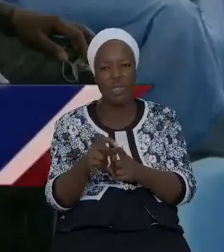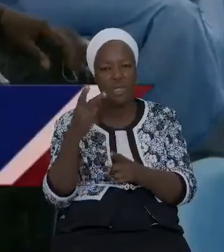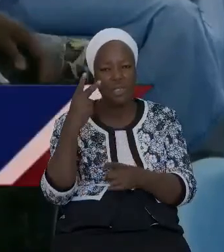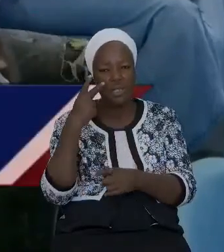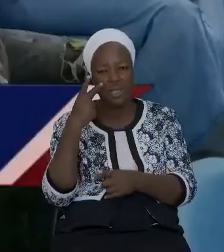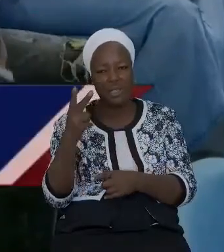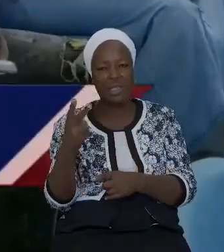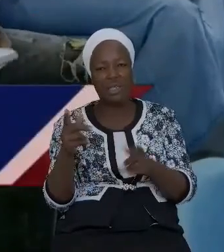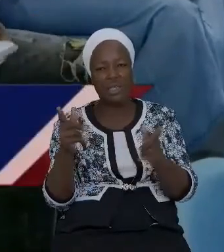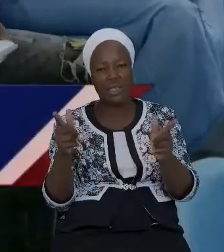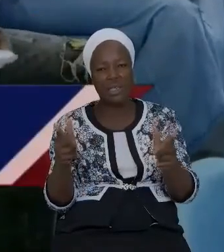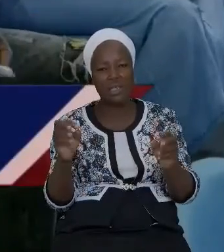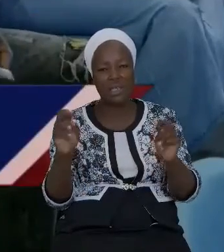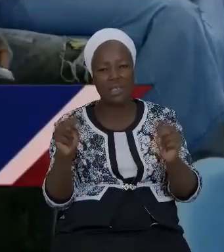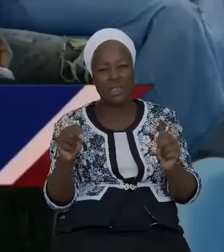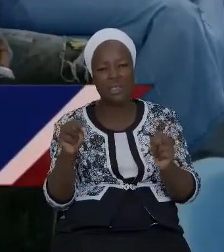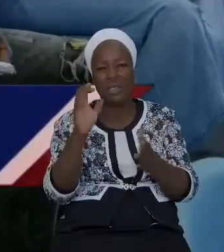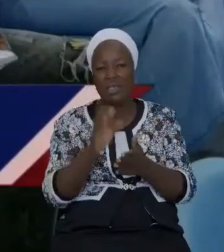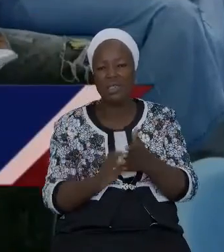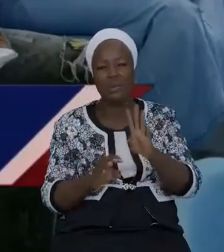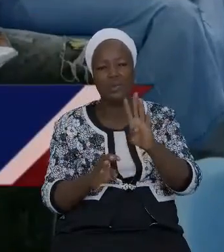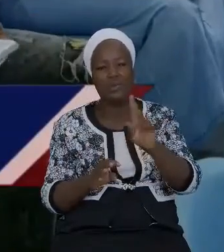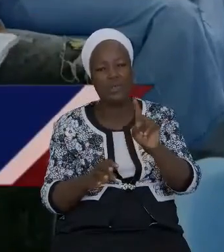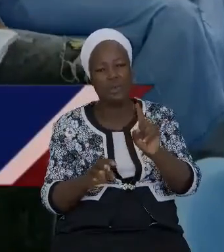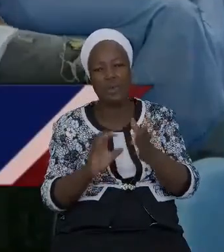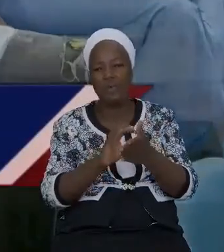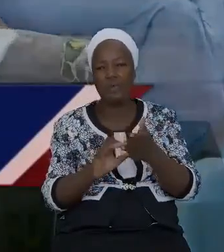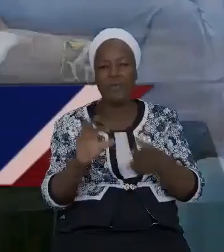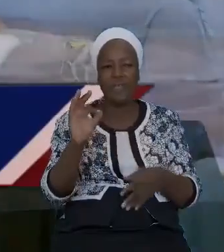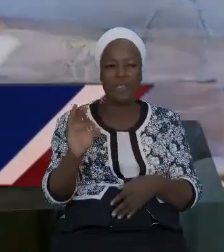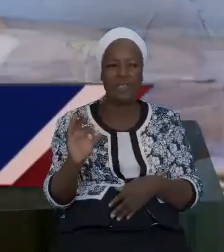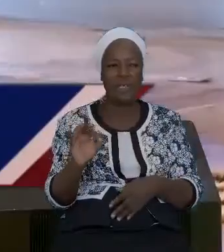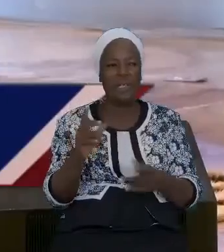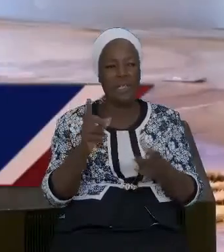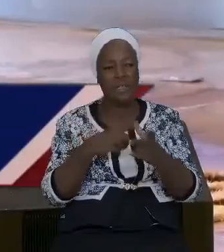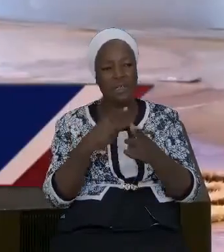spake the chief butler unto Pharaoh, saying,